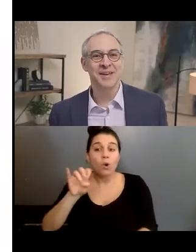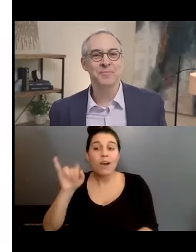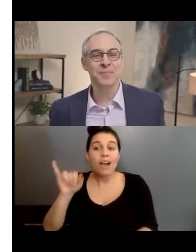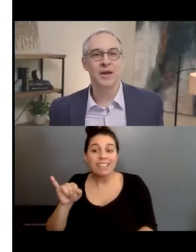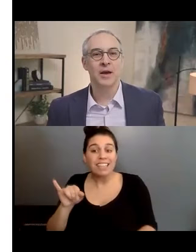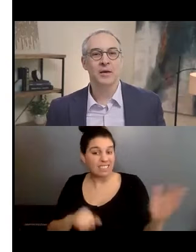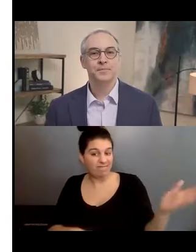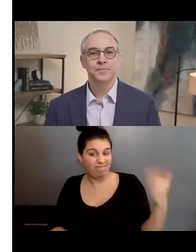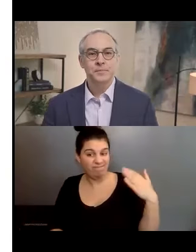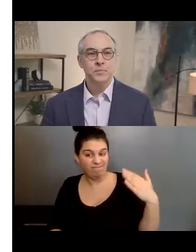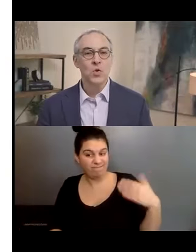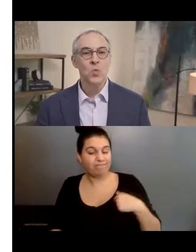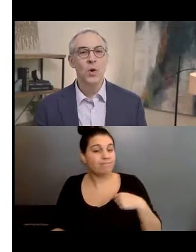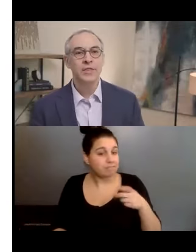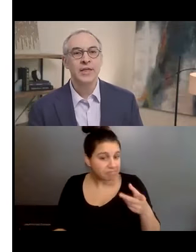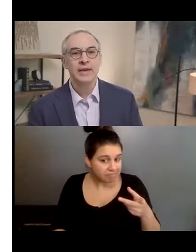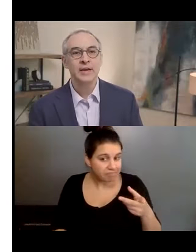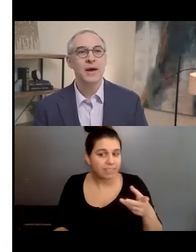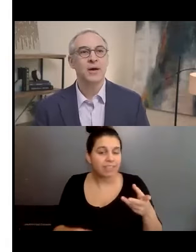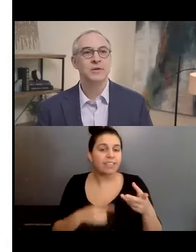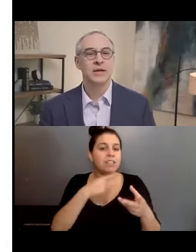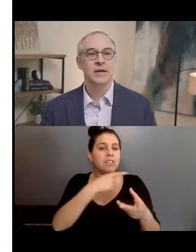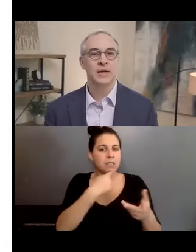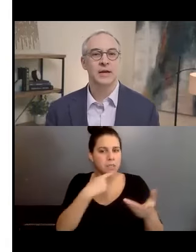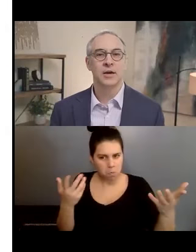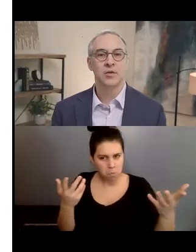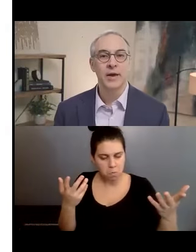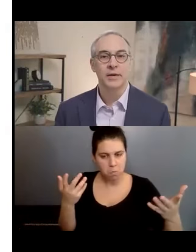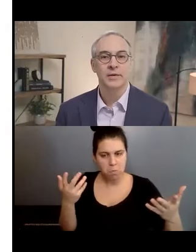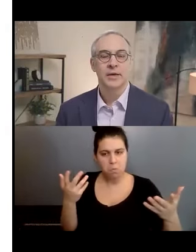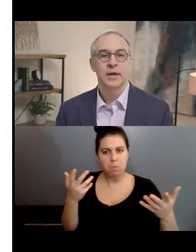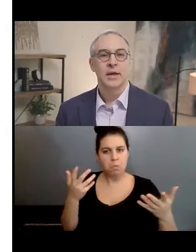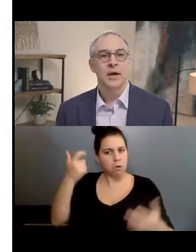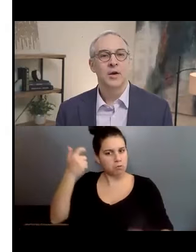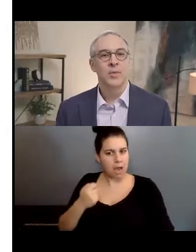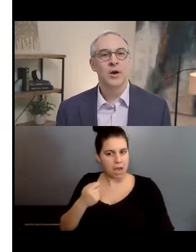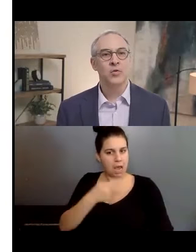to me thinking about a grant